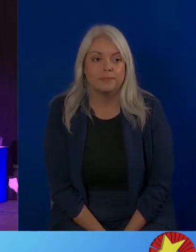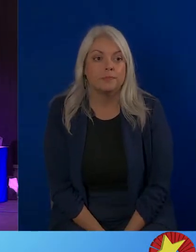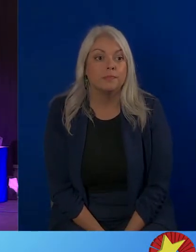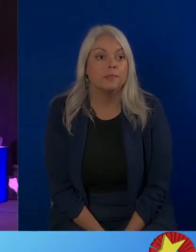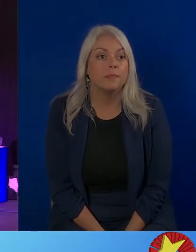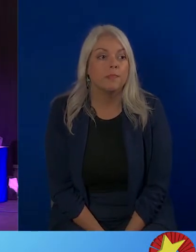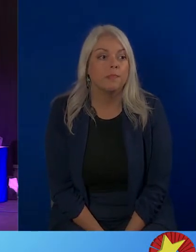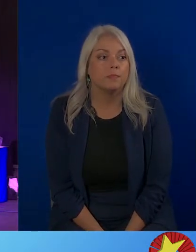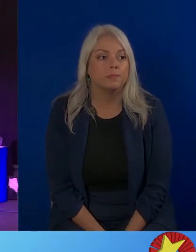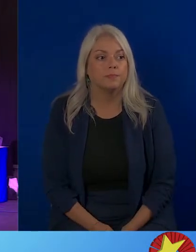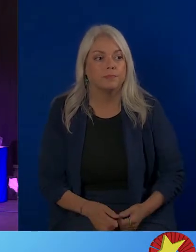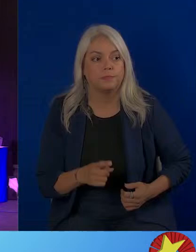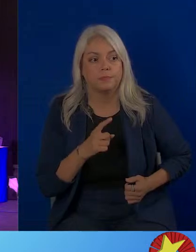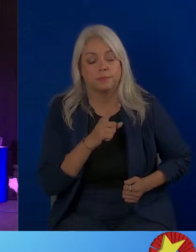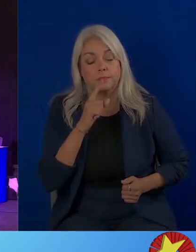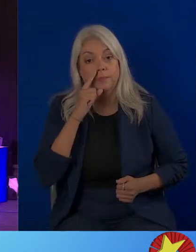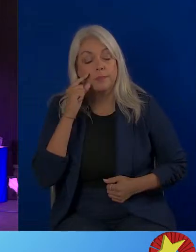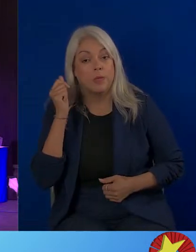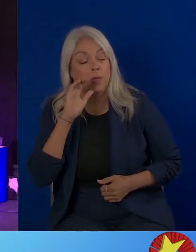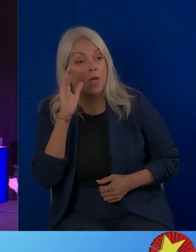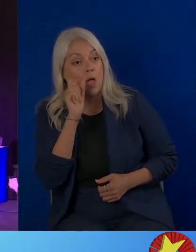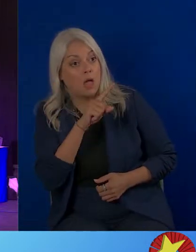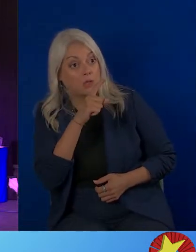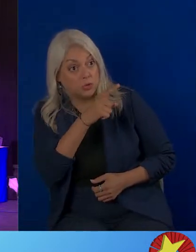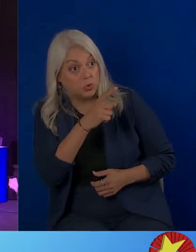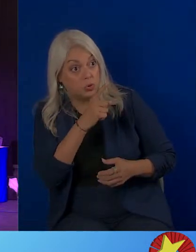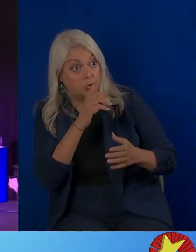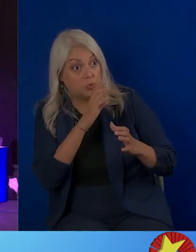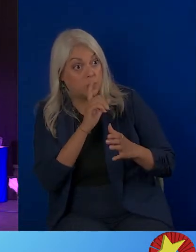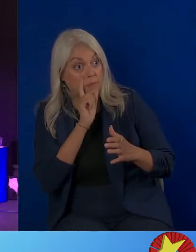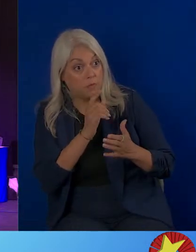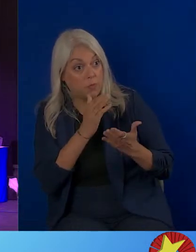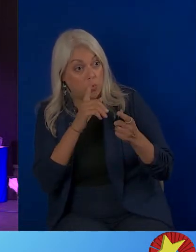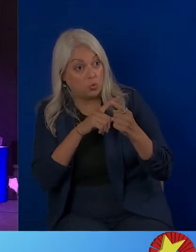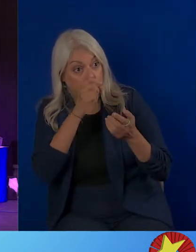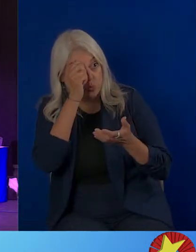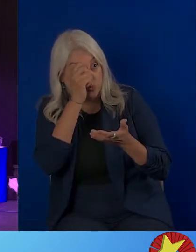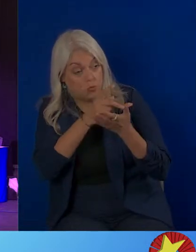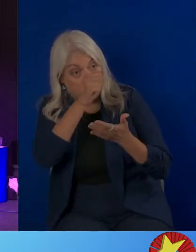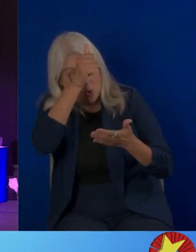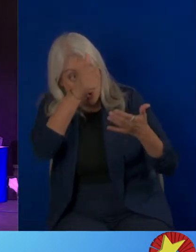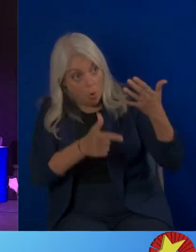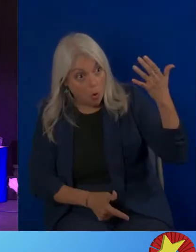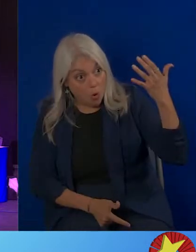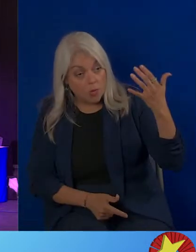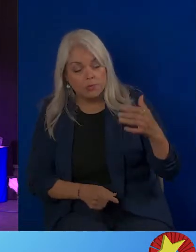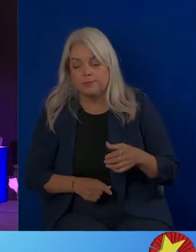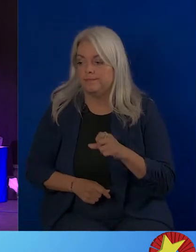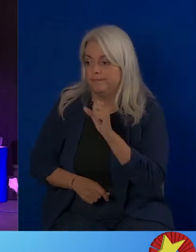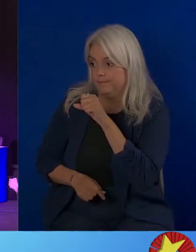Are you looking for a motion to approve all those items? This is Bill. That's correct.